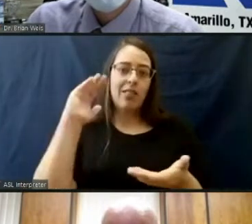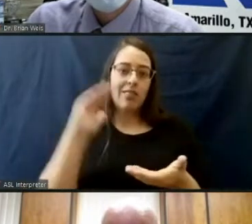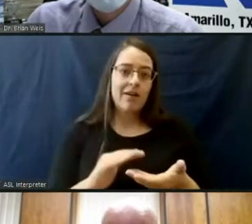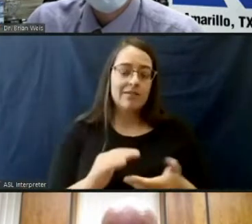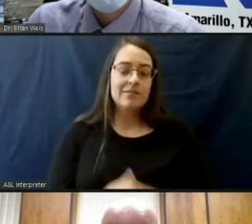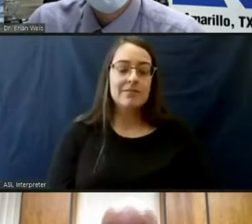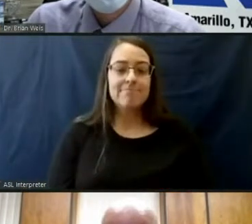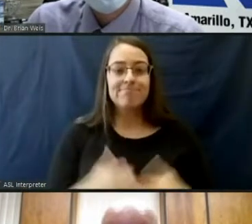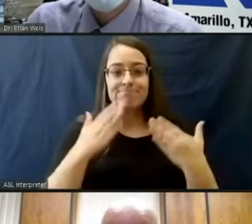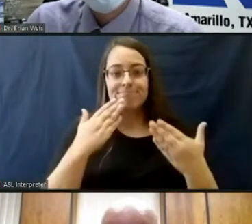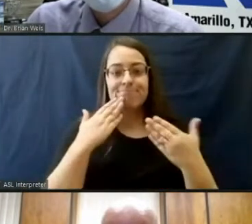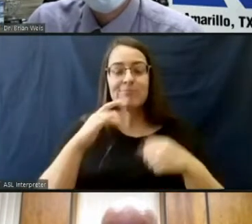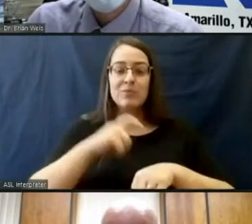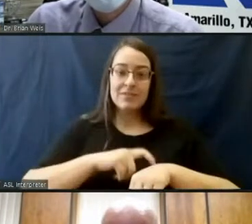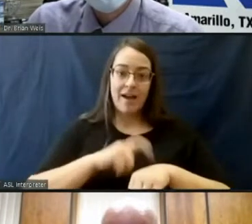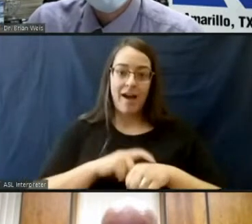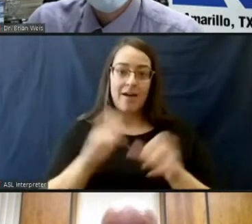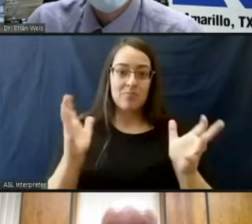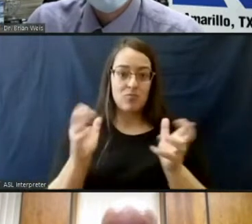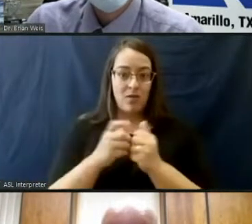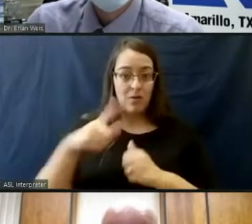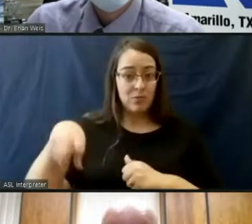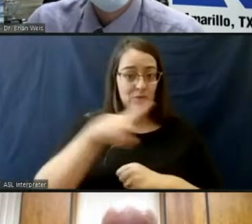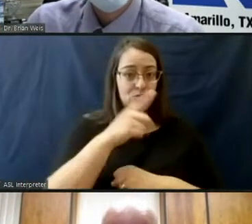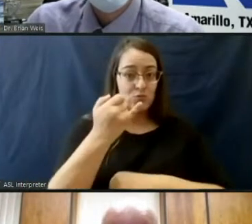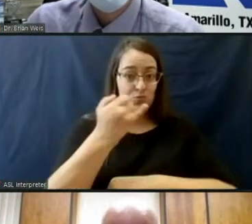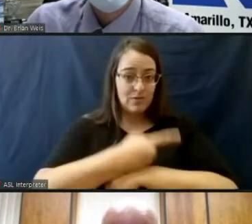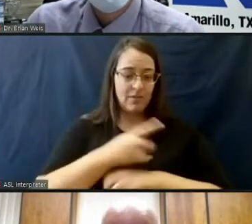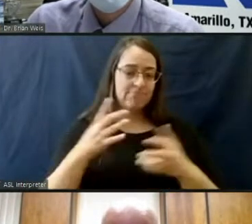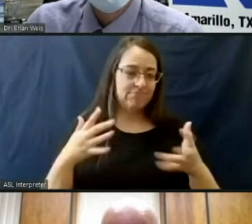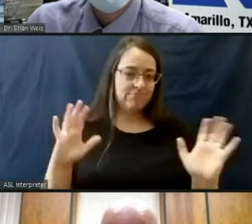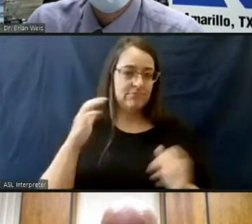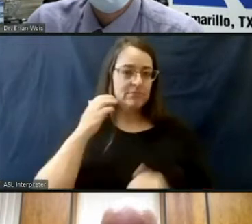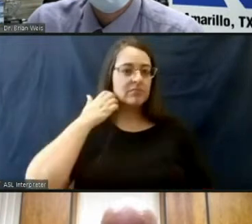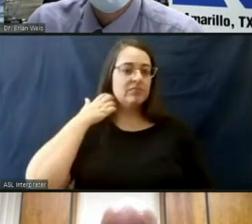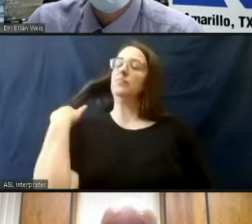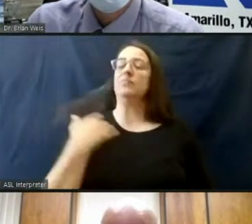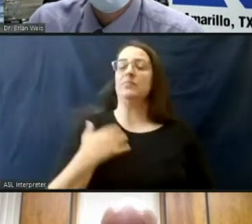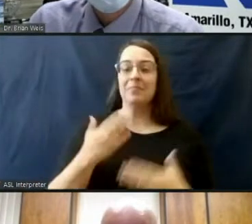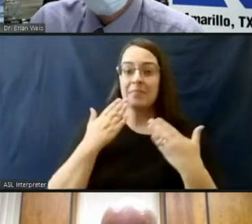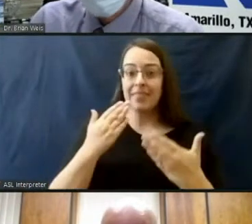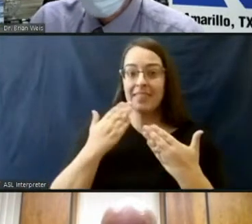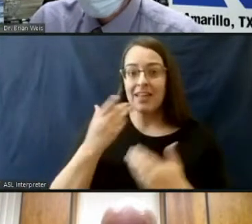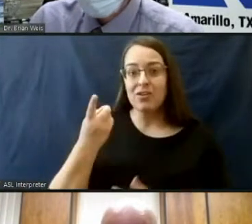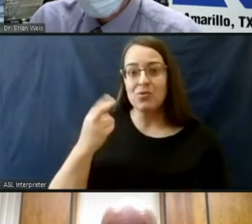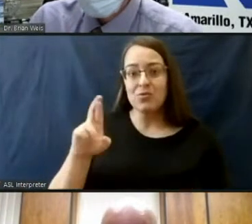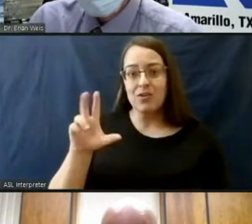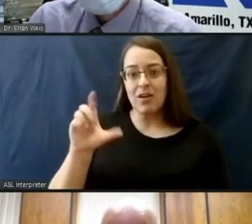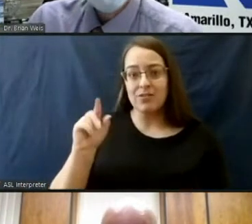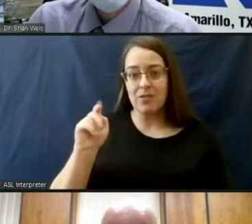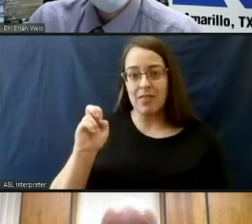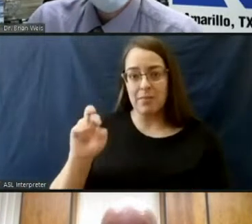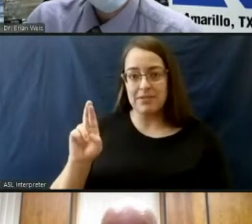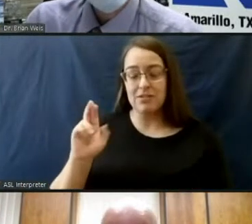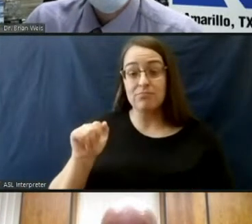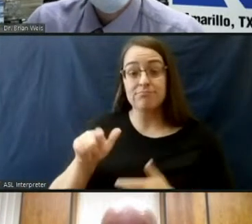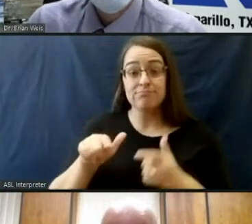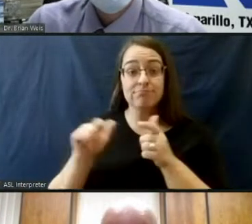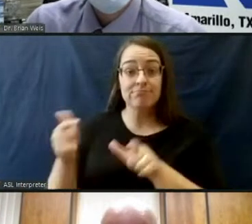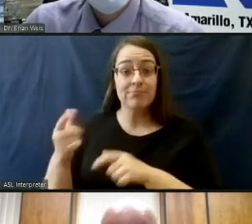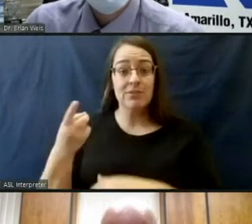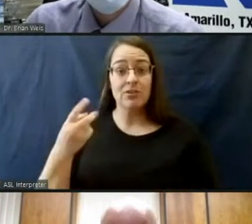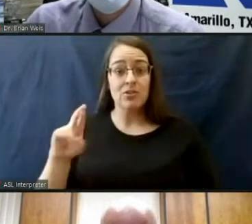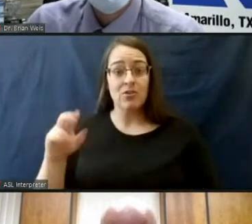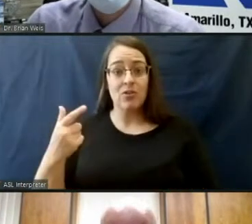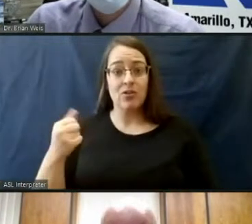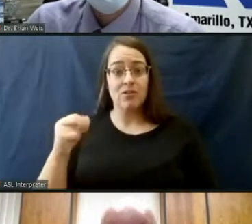the time to speak today, and that's all I have. Thank you, Dr. Lamentier. Let's now go to Dr. Rodney Gonzalez,